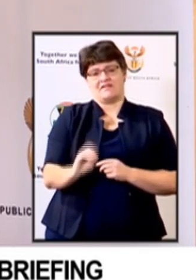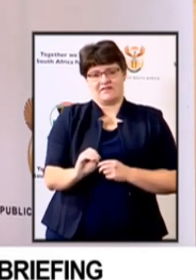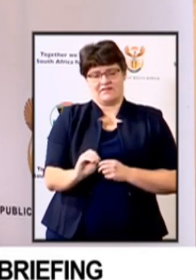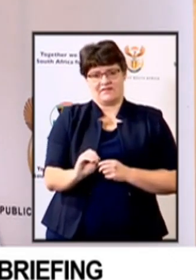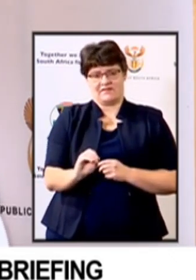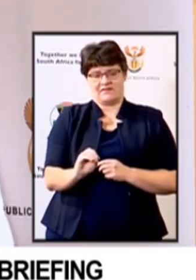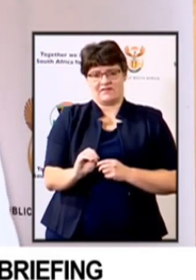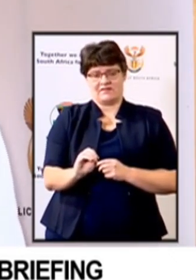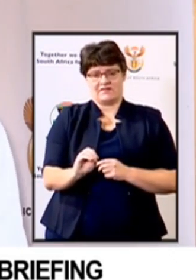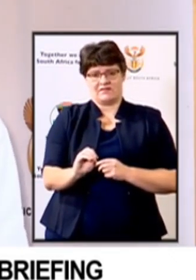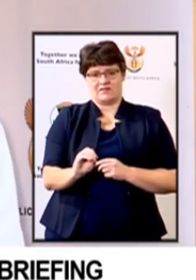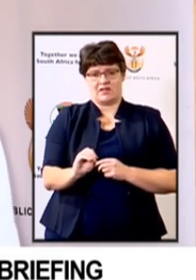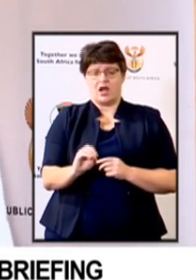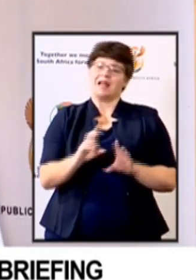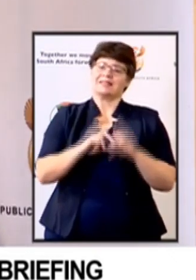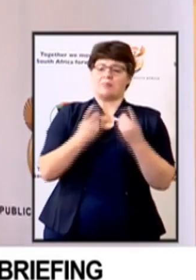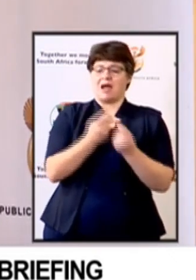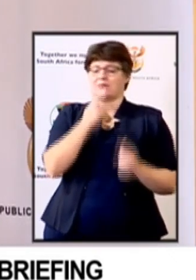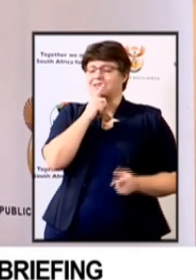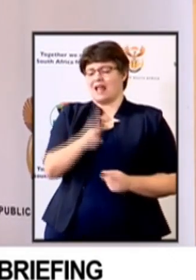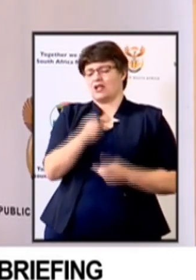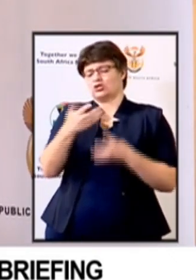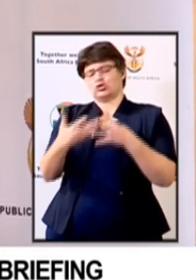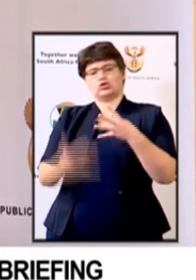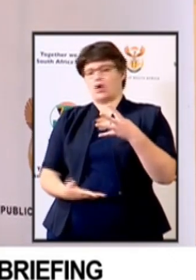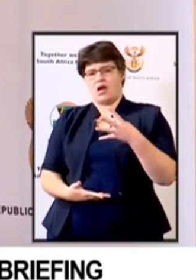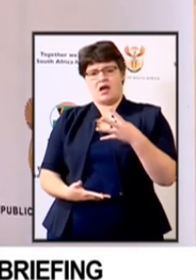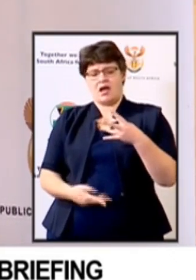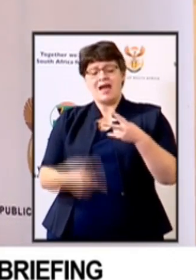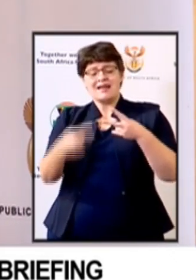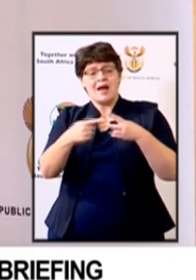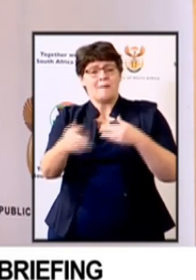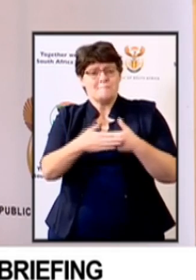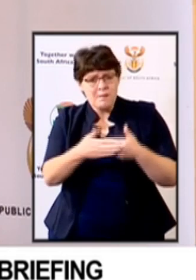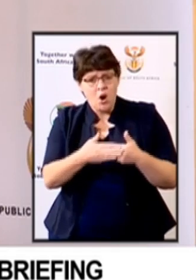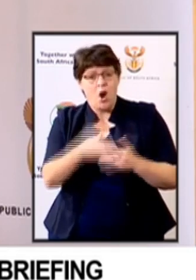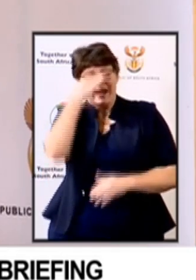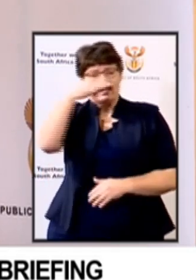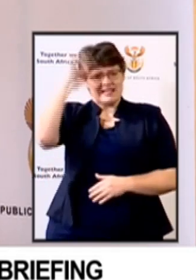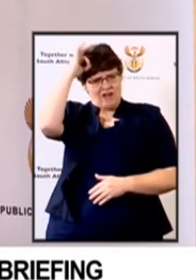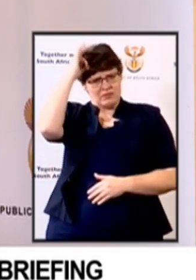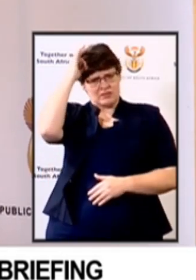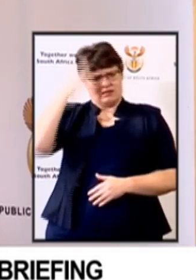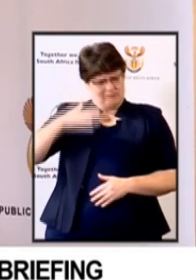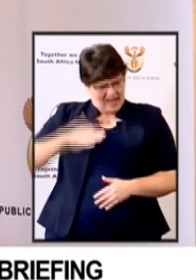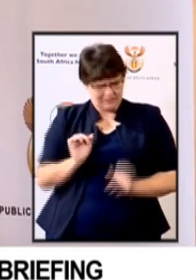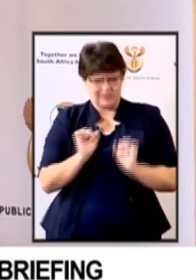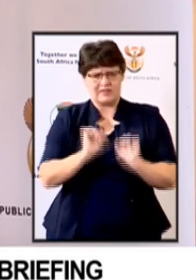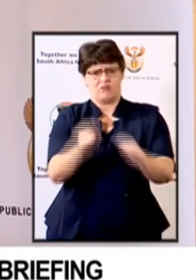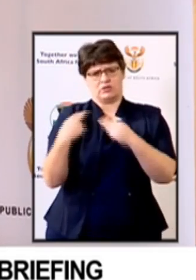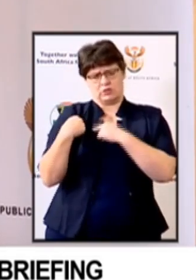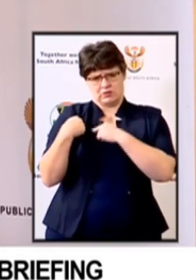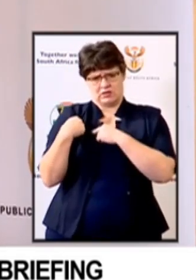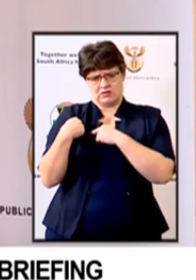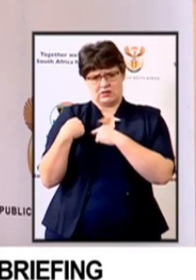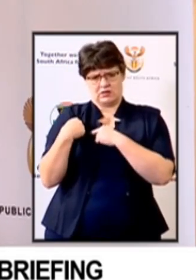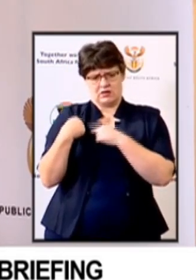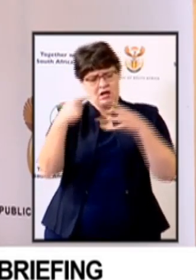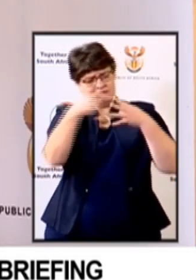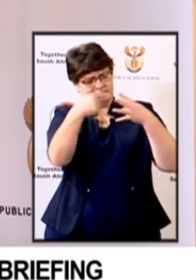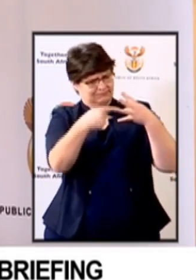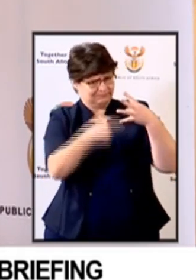that imposed by the department on behalf of our government to ensure we uphold all